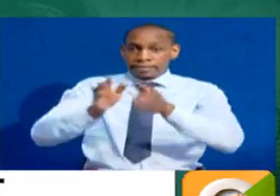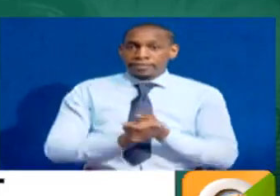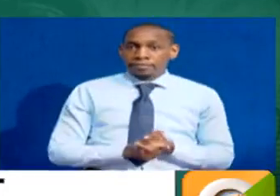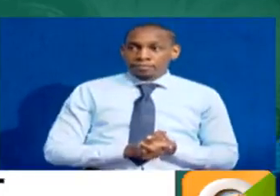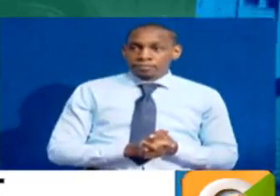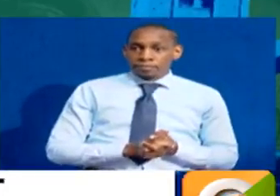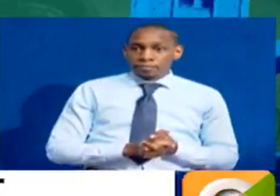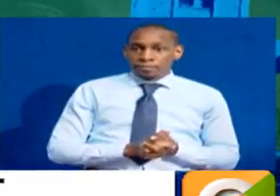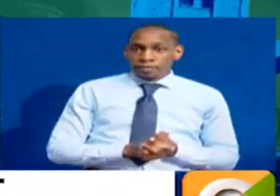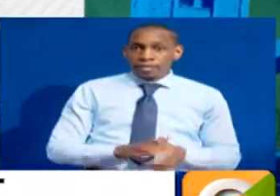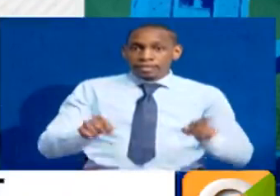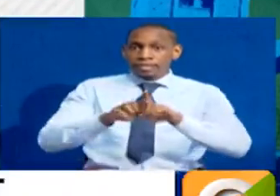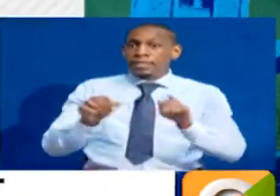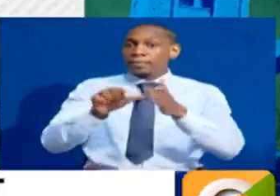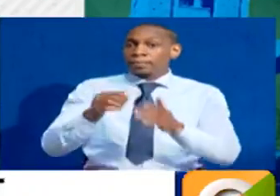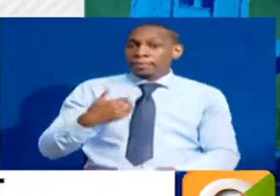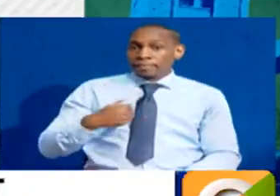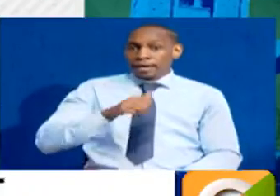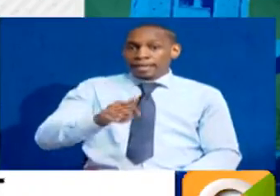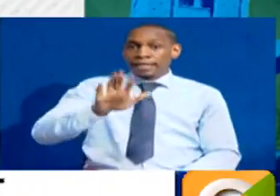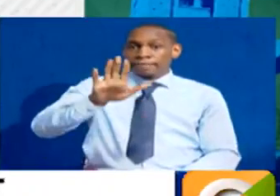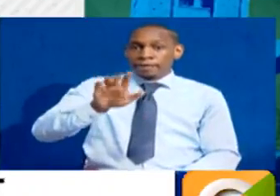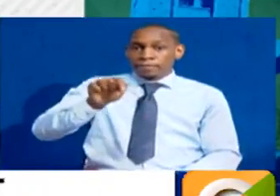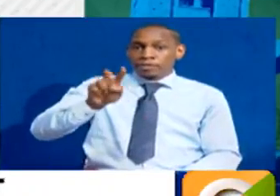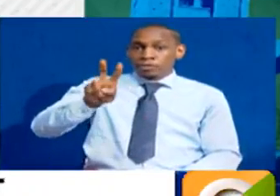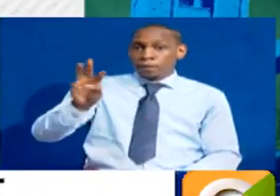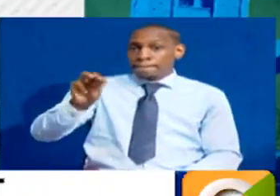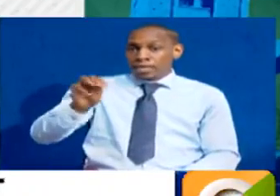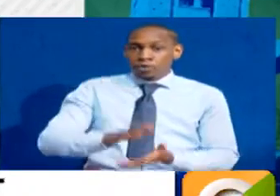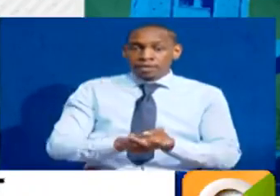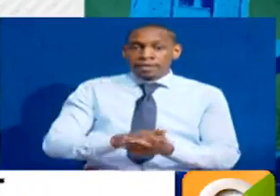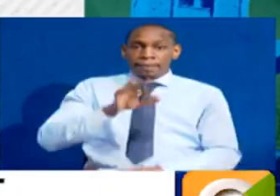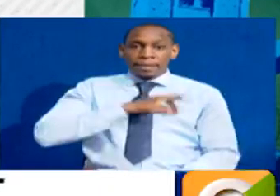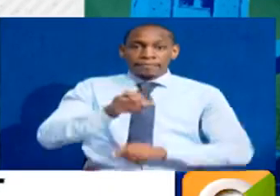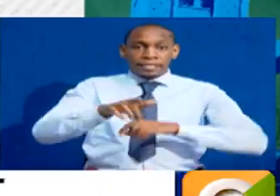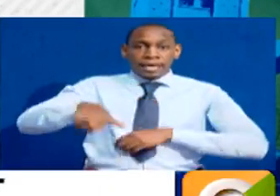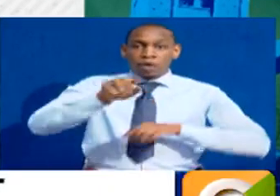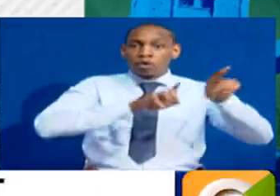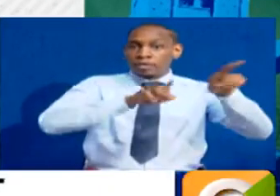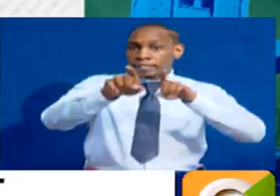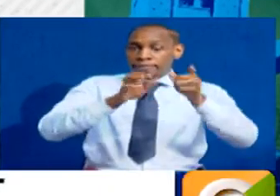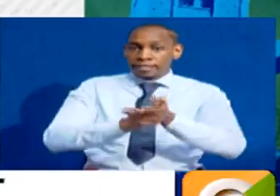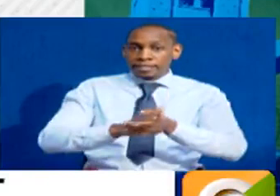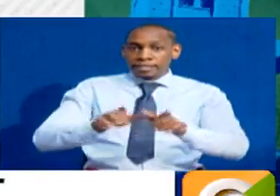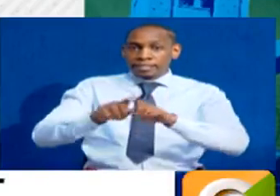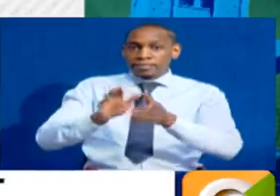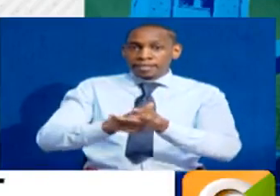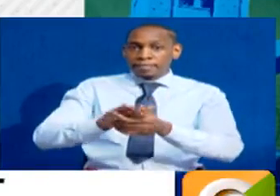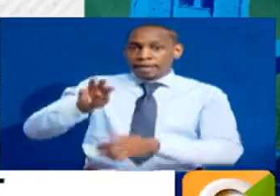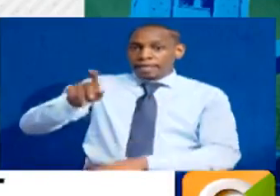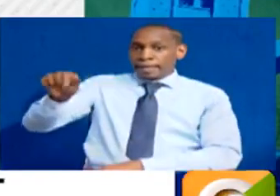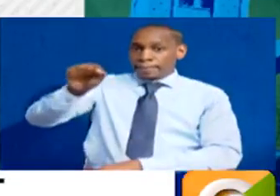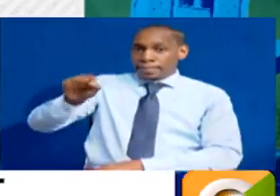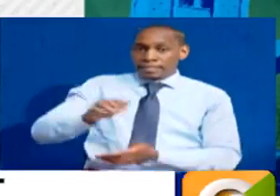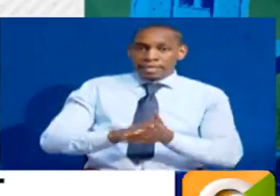debt. Gathungu taking issue in another 5.2 million shillings claimed for local travel and subsistence of some